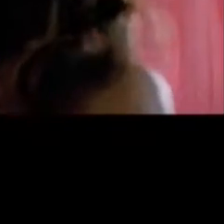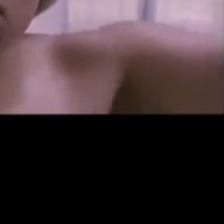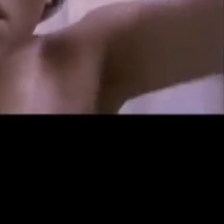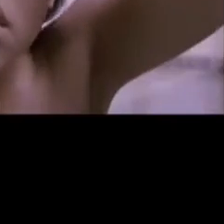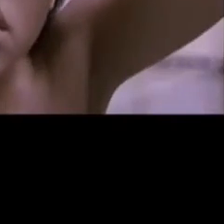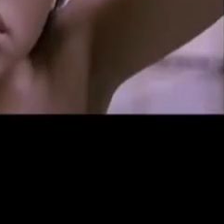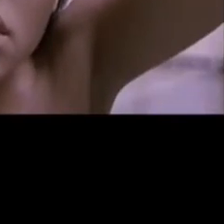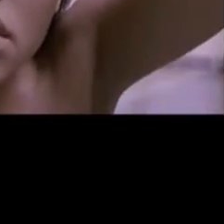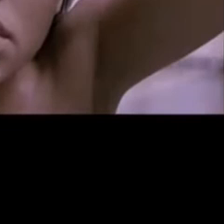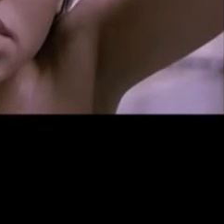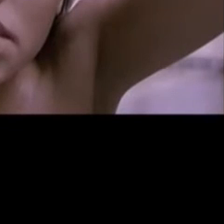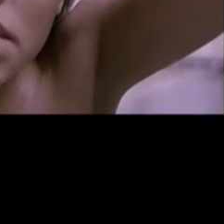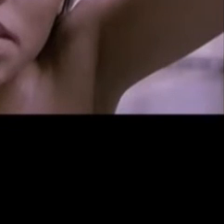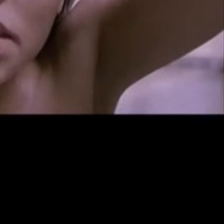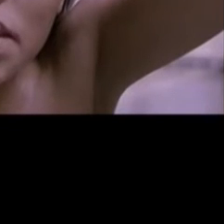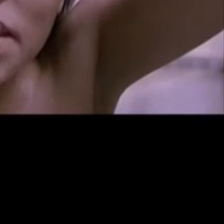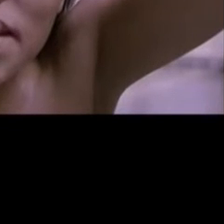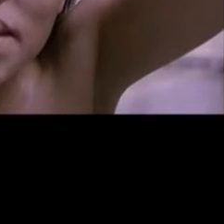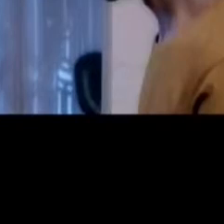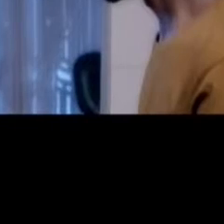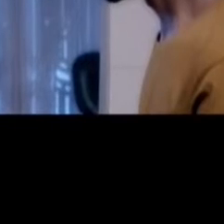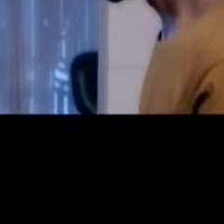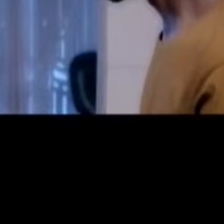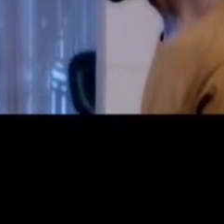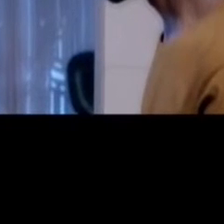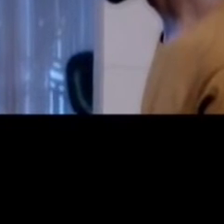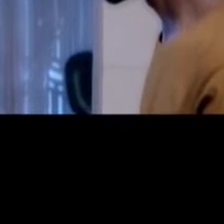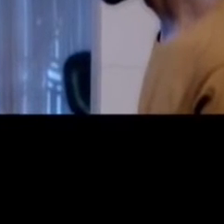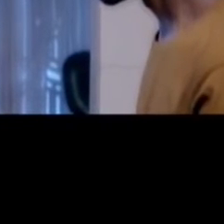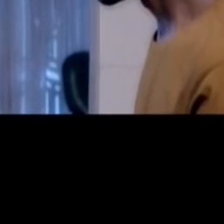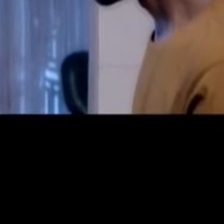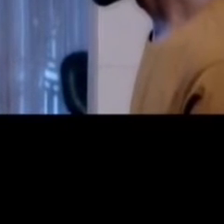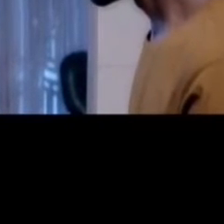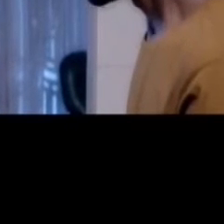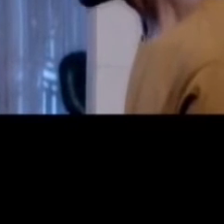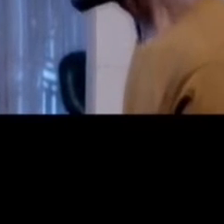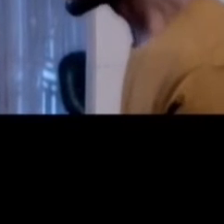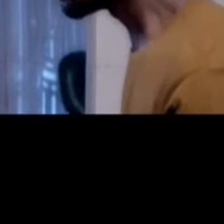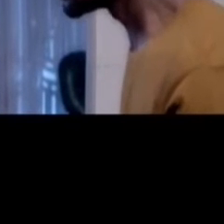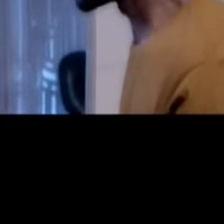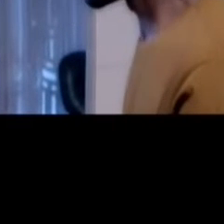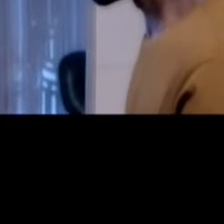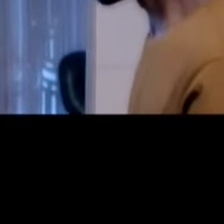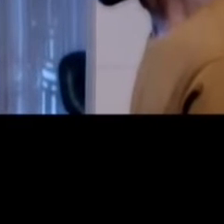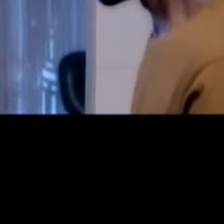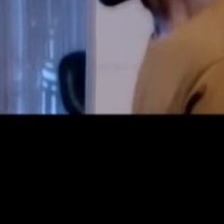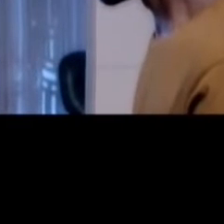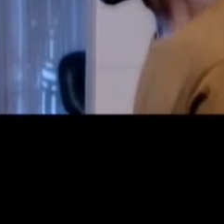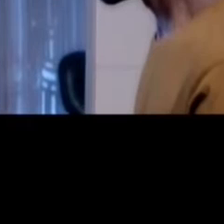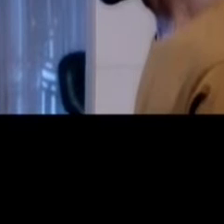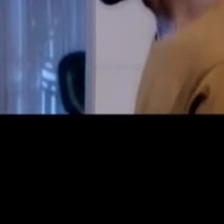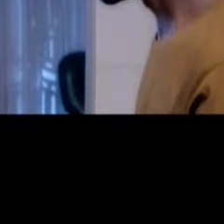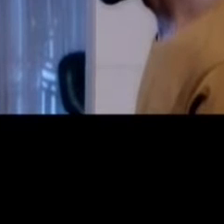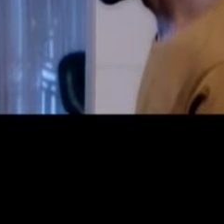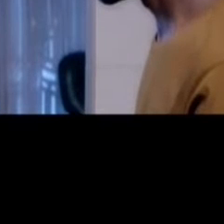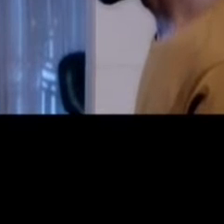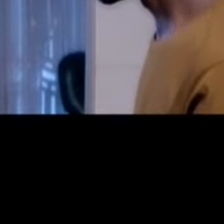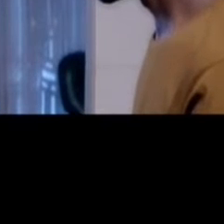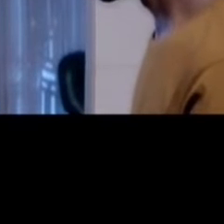hore. Msanzi's number one storyteller follows the lives of these women. So babu na imali mo songo ntshata.